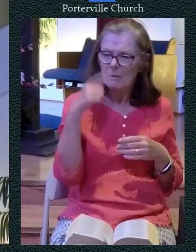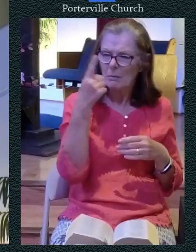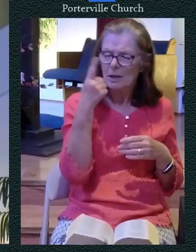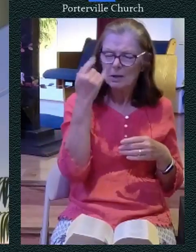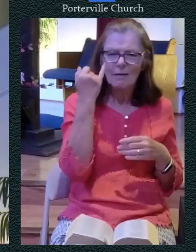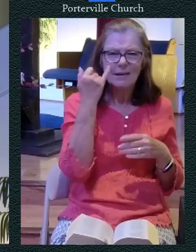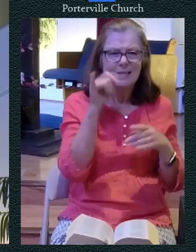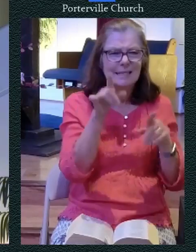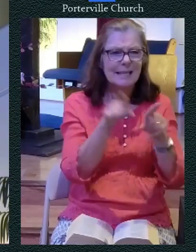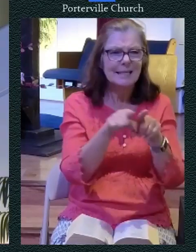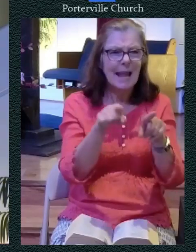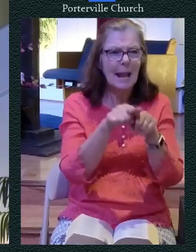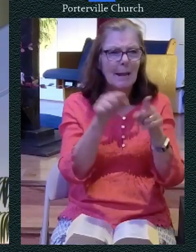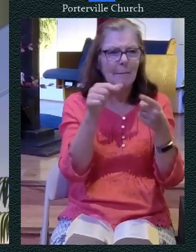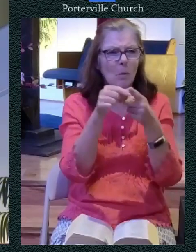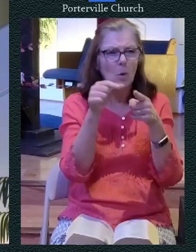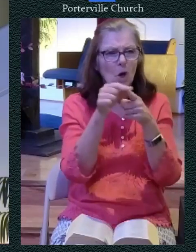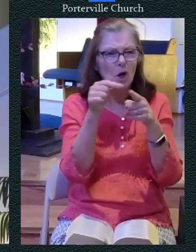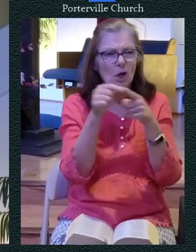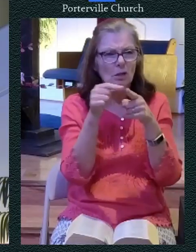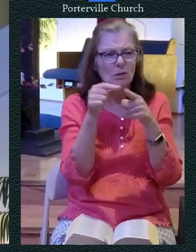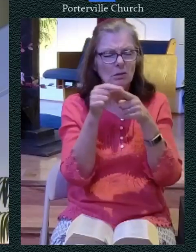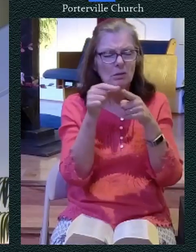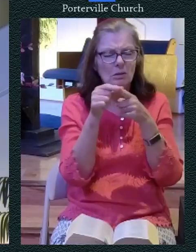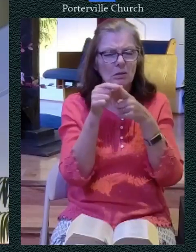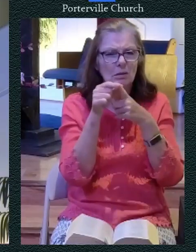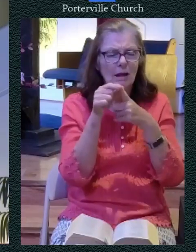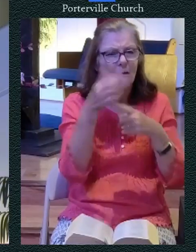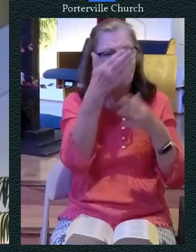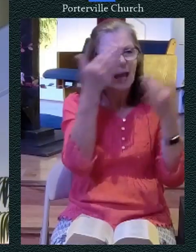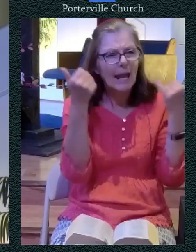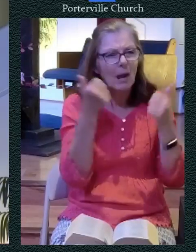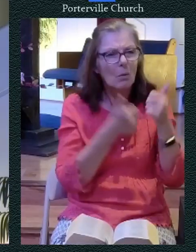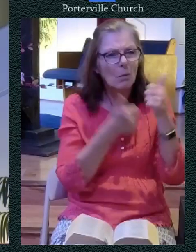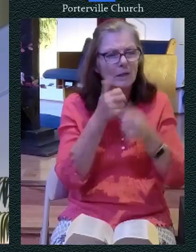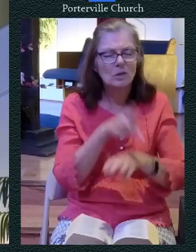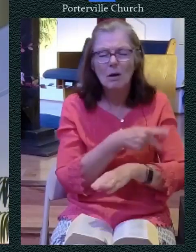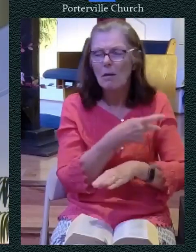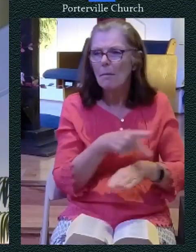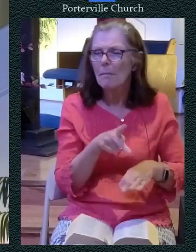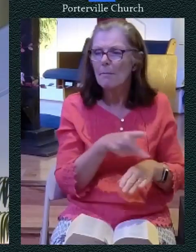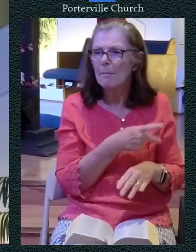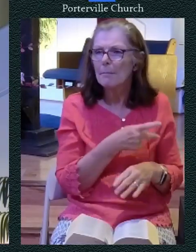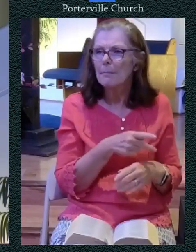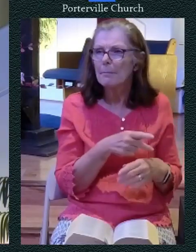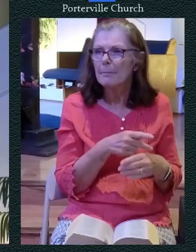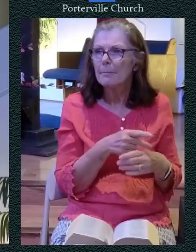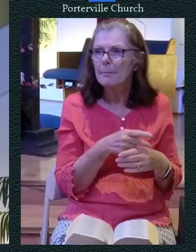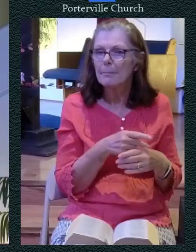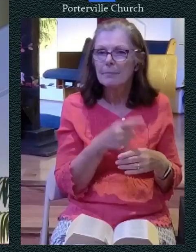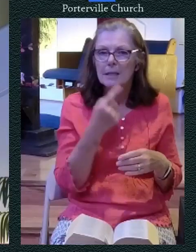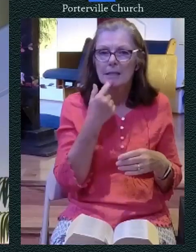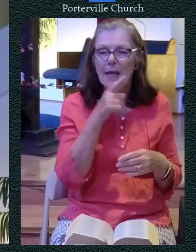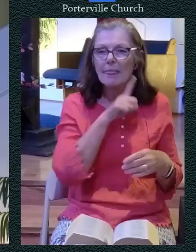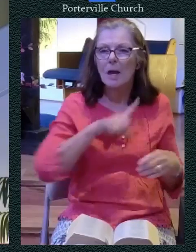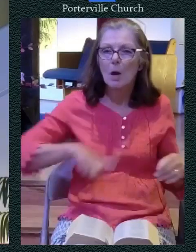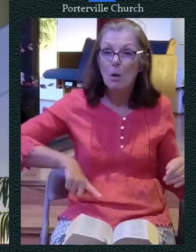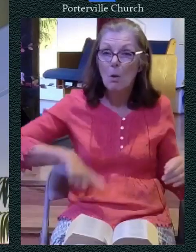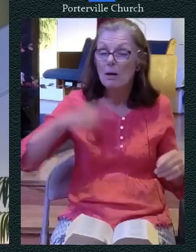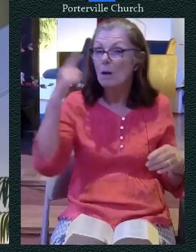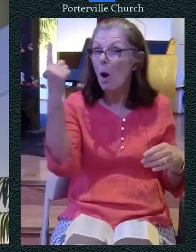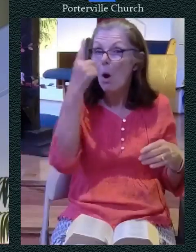phrase, the same word where you have, I forget which psalm it is, where the psalmist says, the Lord is ever before